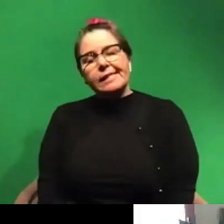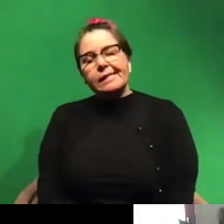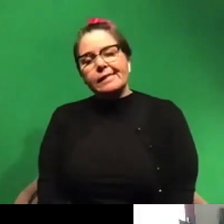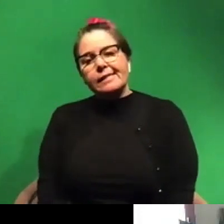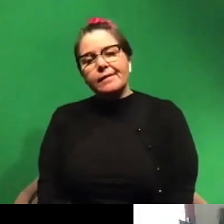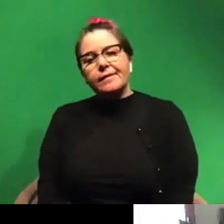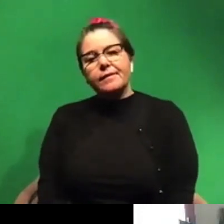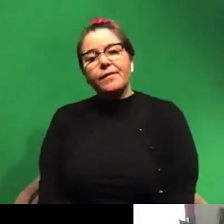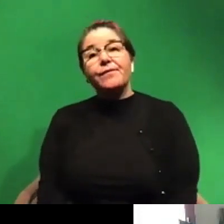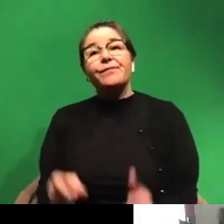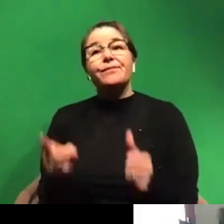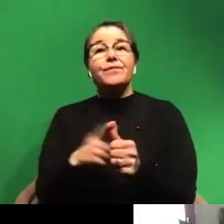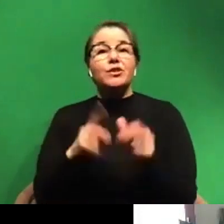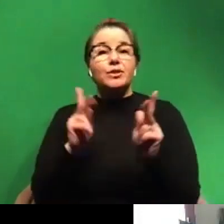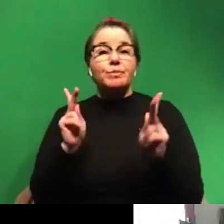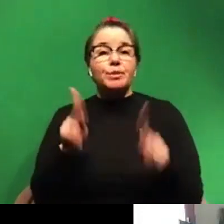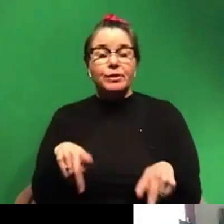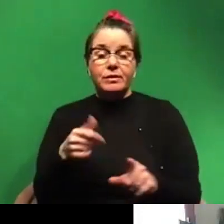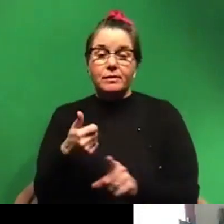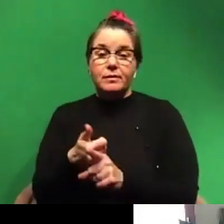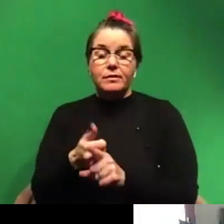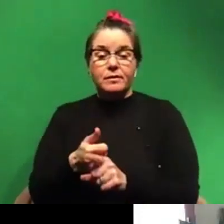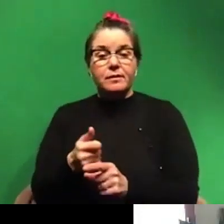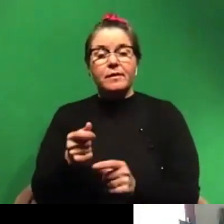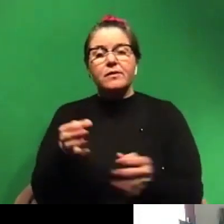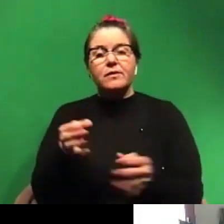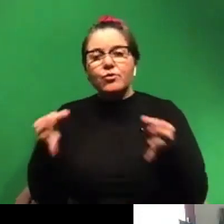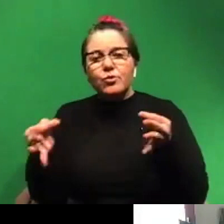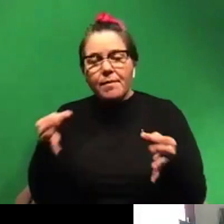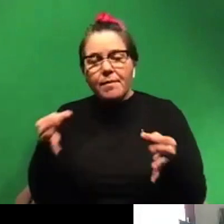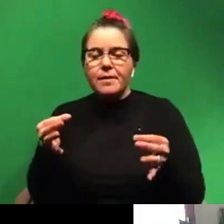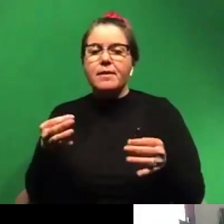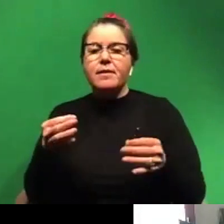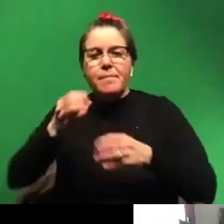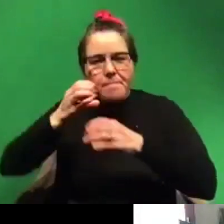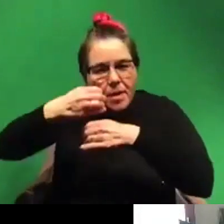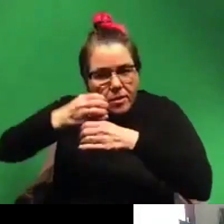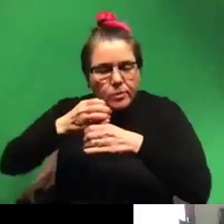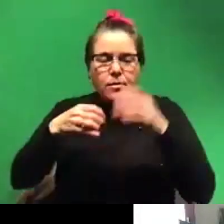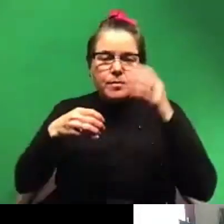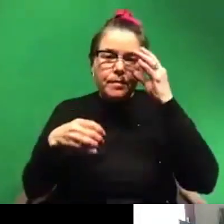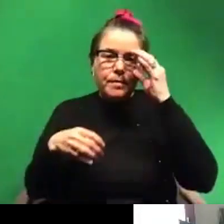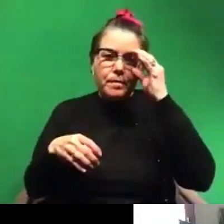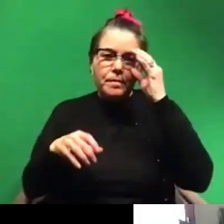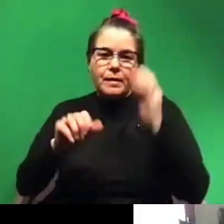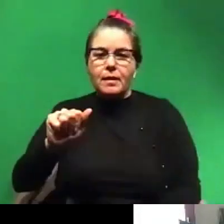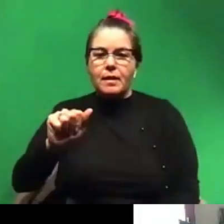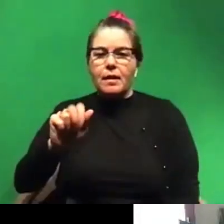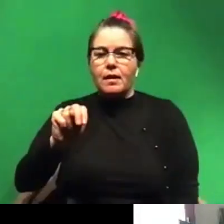So the very first person who described them under the microscope was